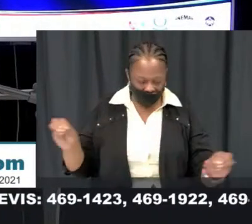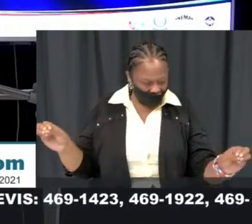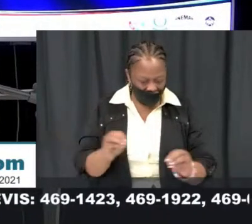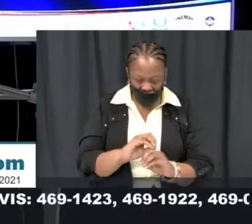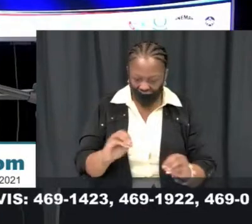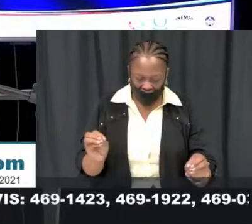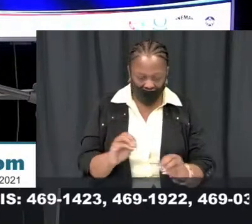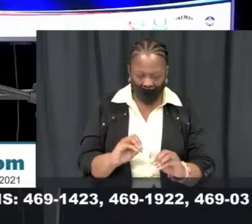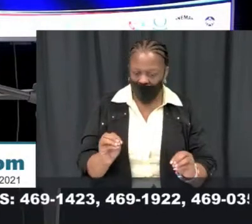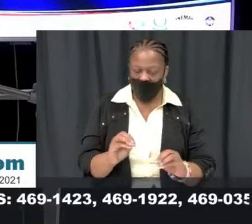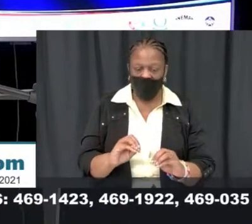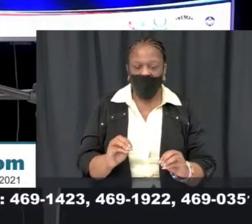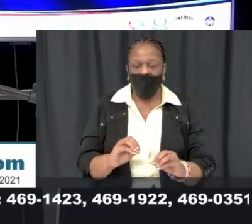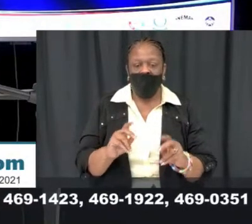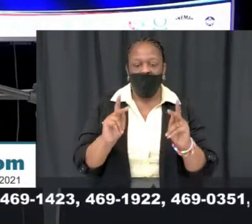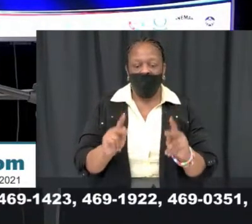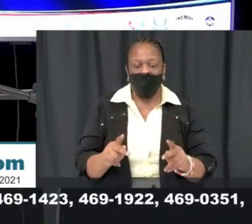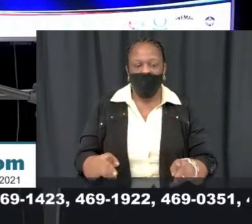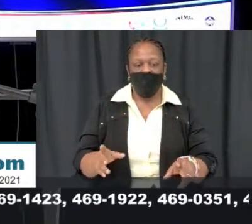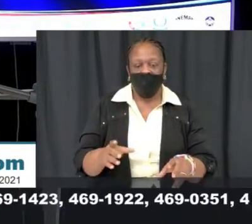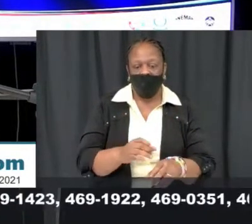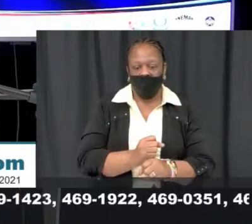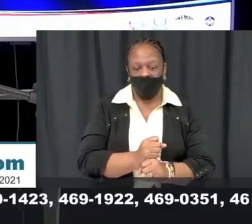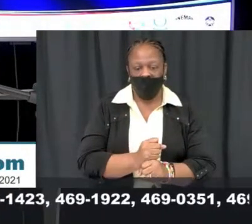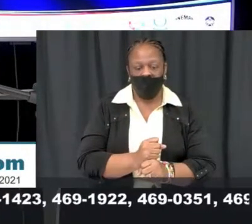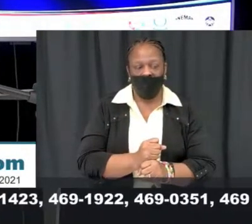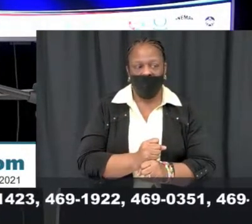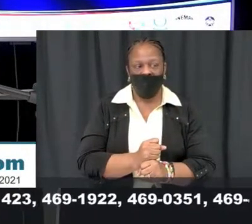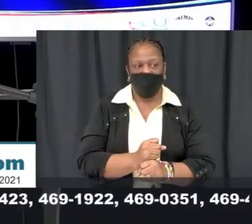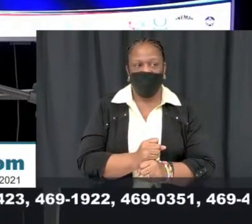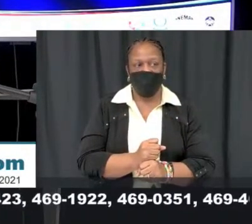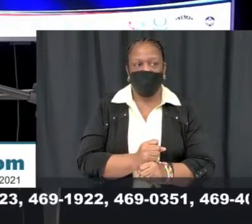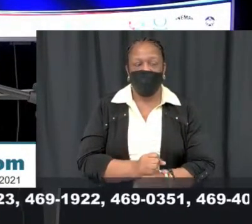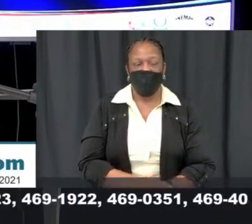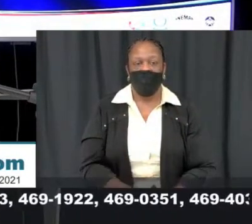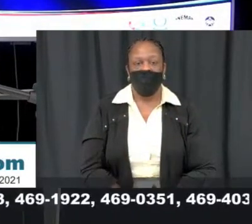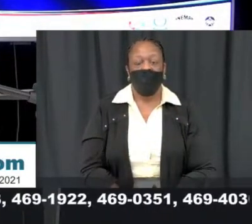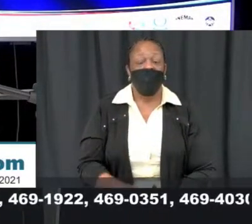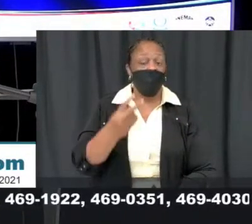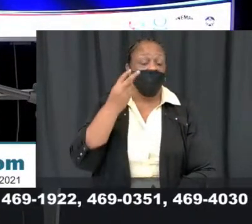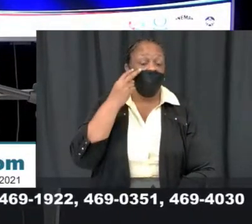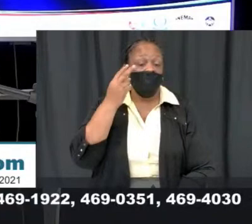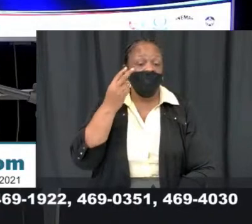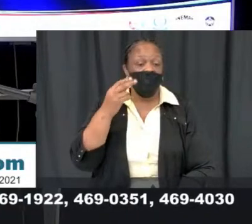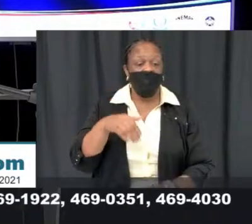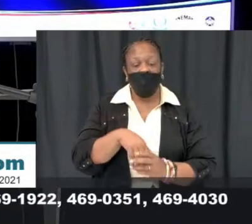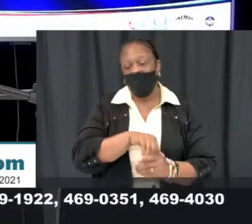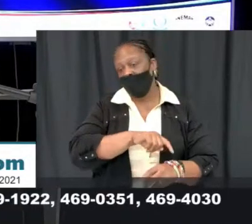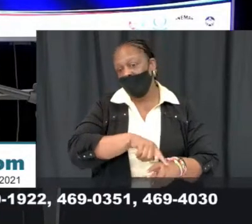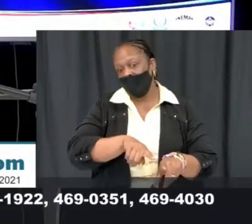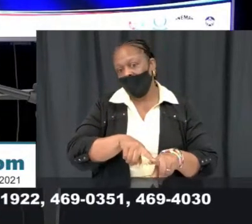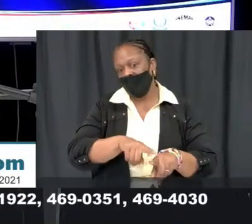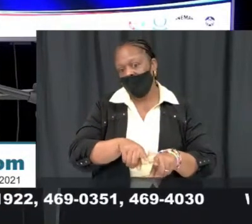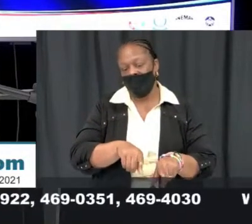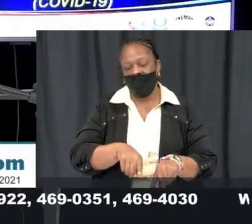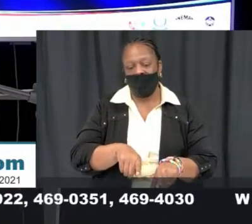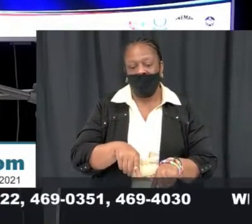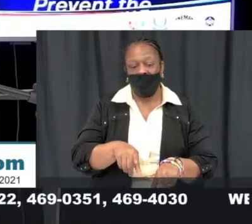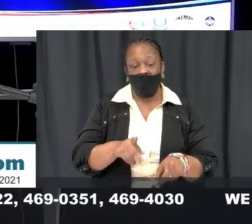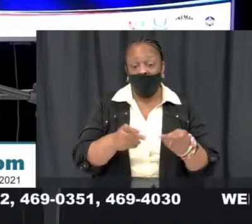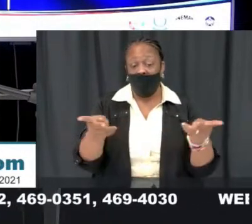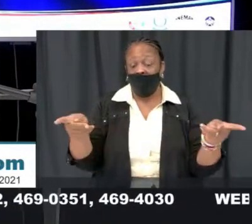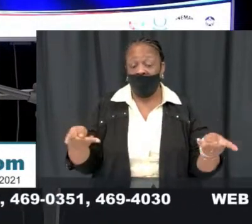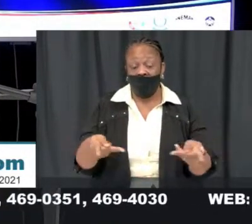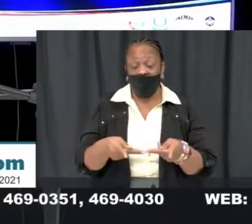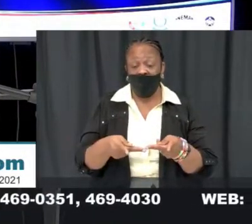the safe hosting of elections. We said that in Suriname and many other countries, after they